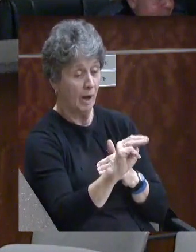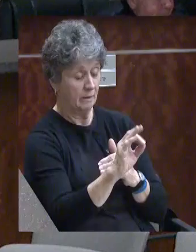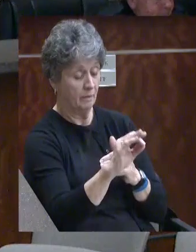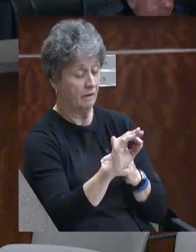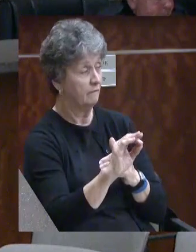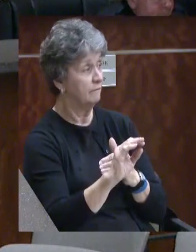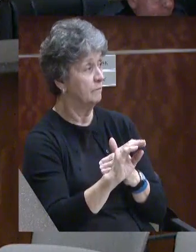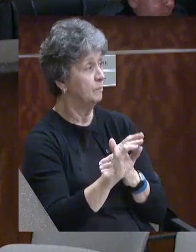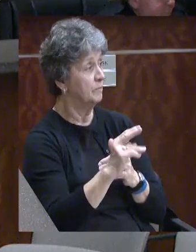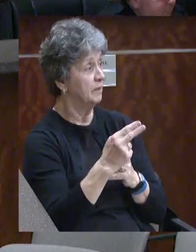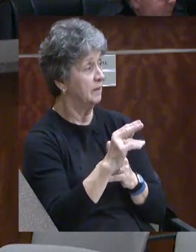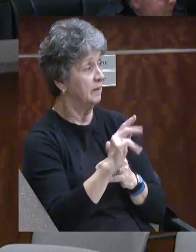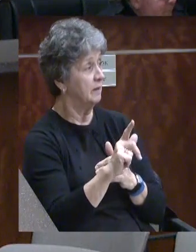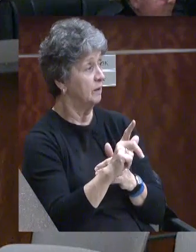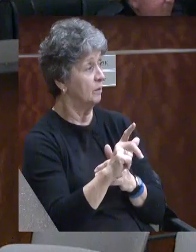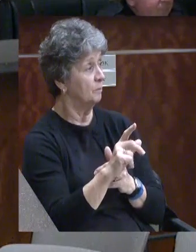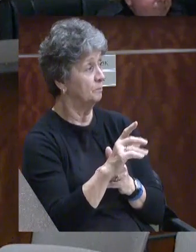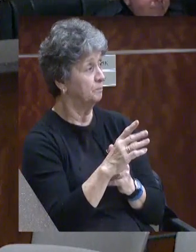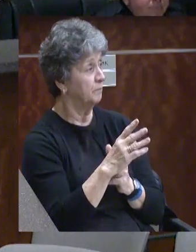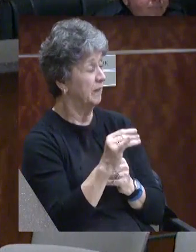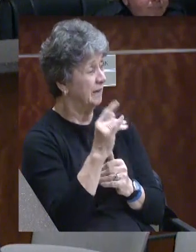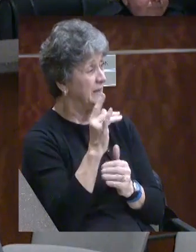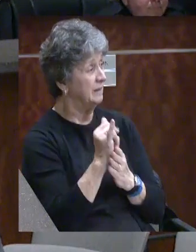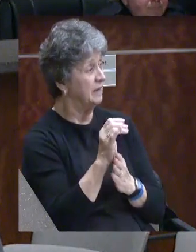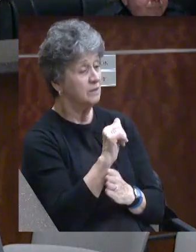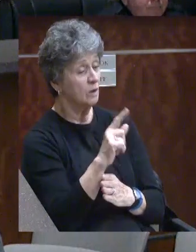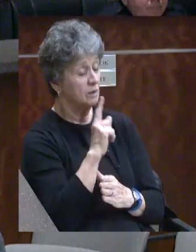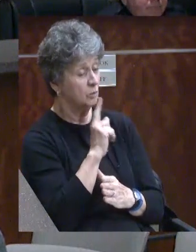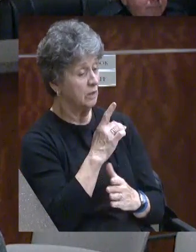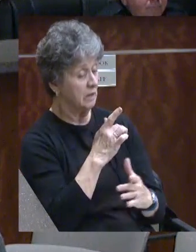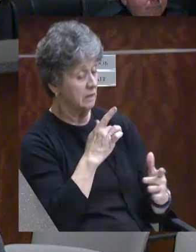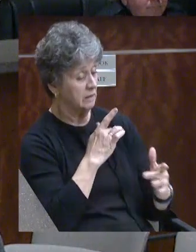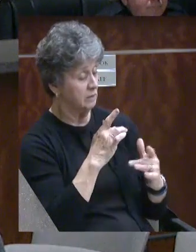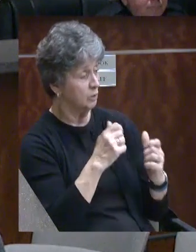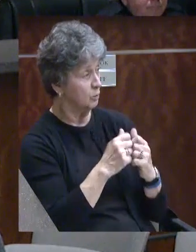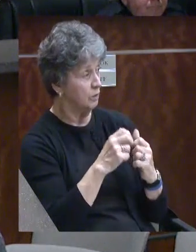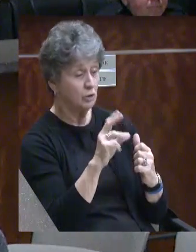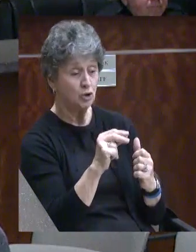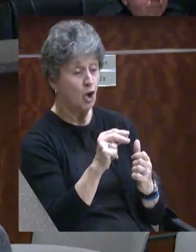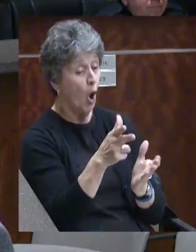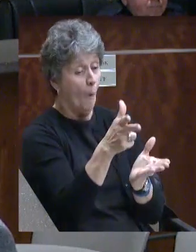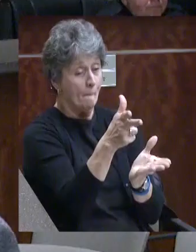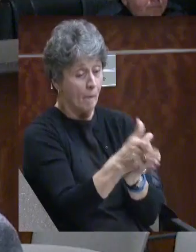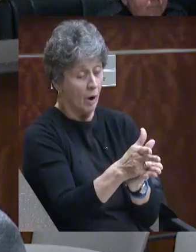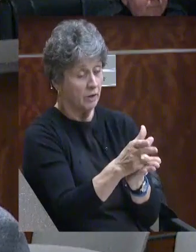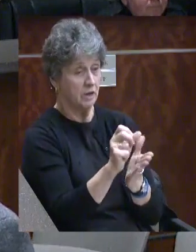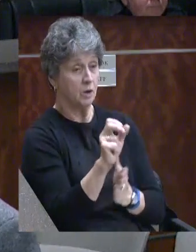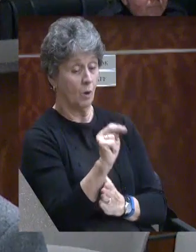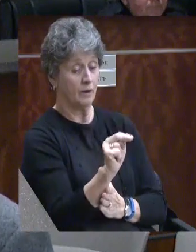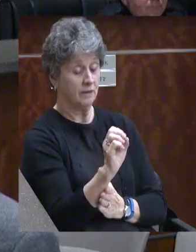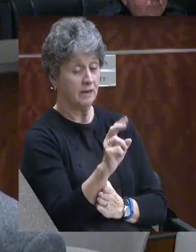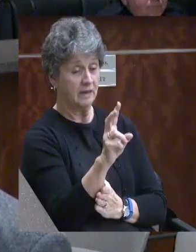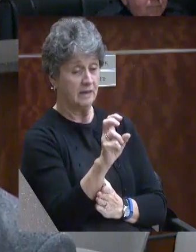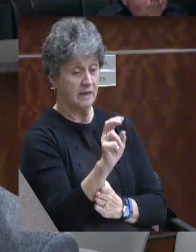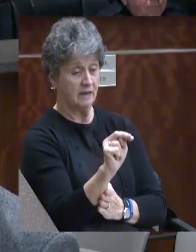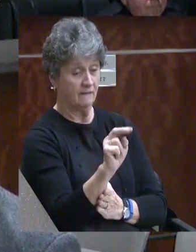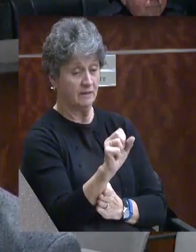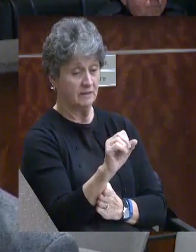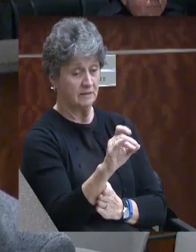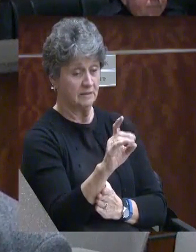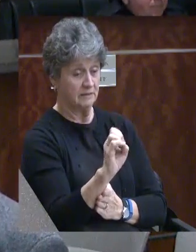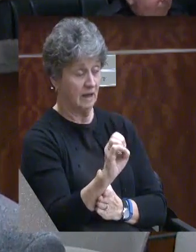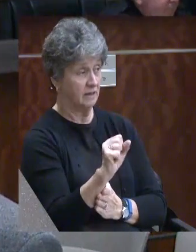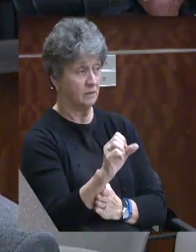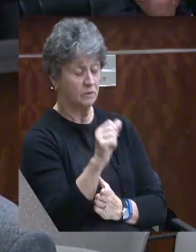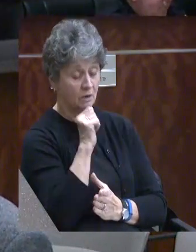I think that's all I'm really concerned about. There's no parking on the even side, so it's not like during a snow emergency you could then move